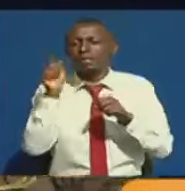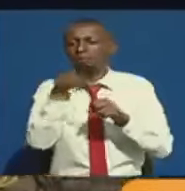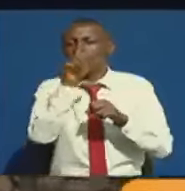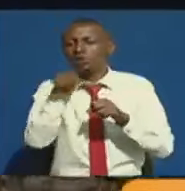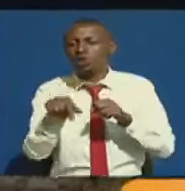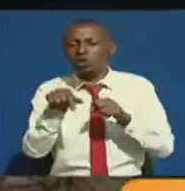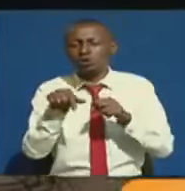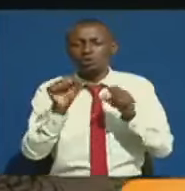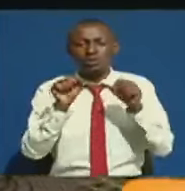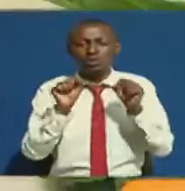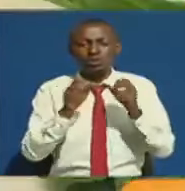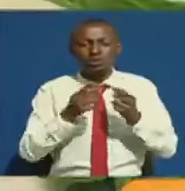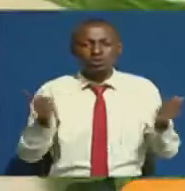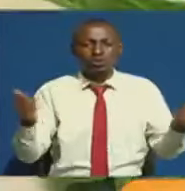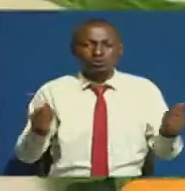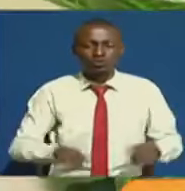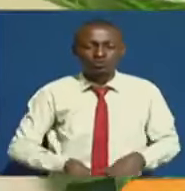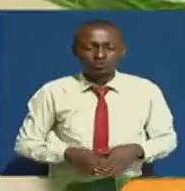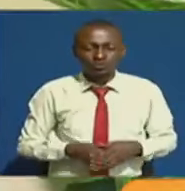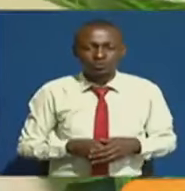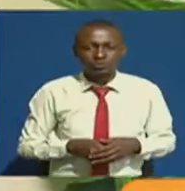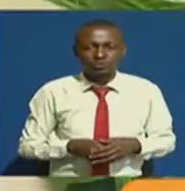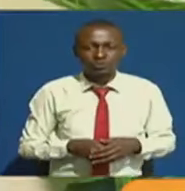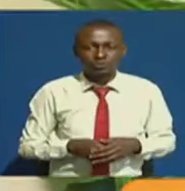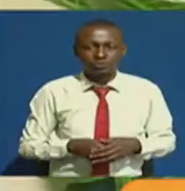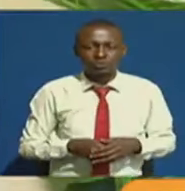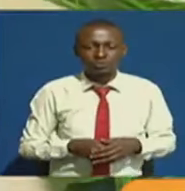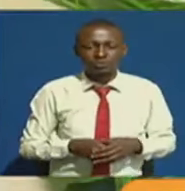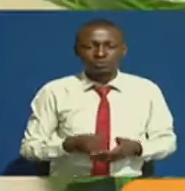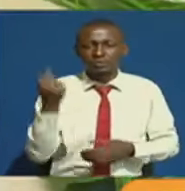its entirety. But numbers do not lie.